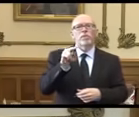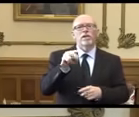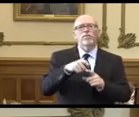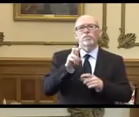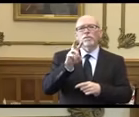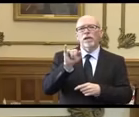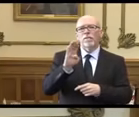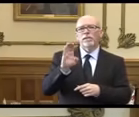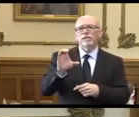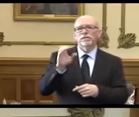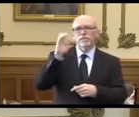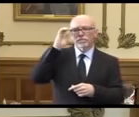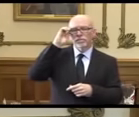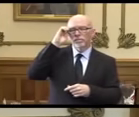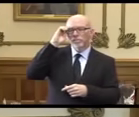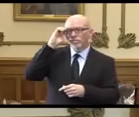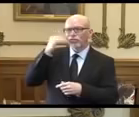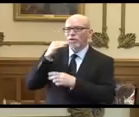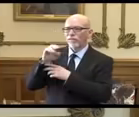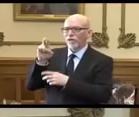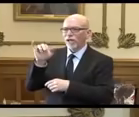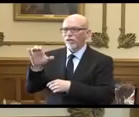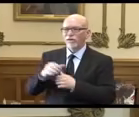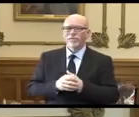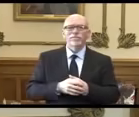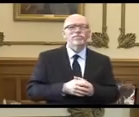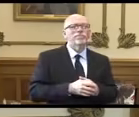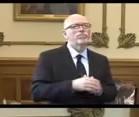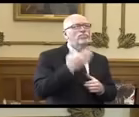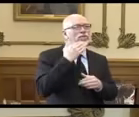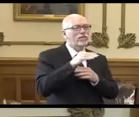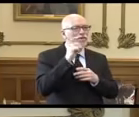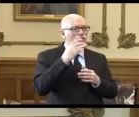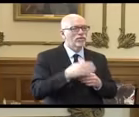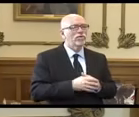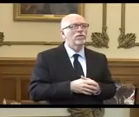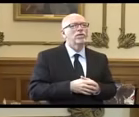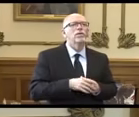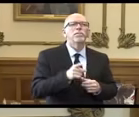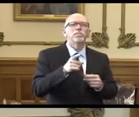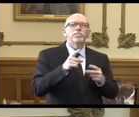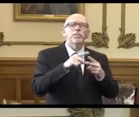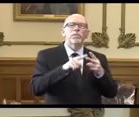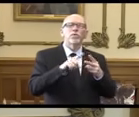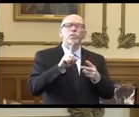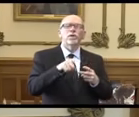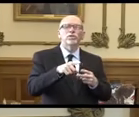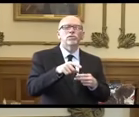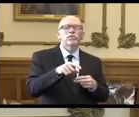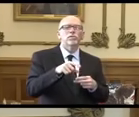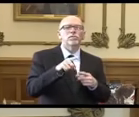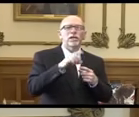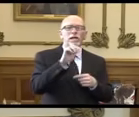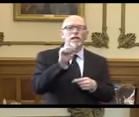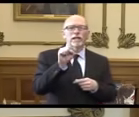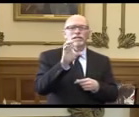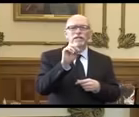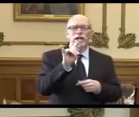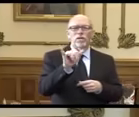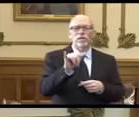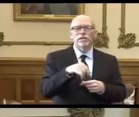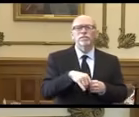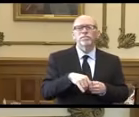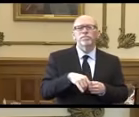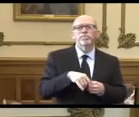WIBC. Good afternoon, Eric. Afternoon, Governor. Couple of questions about Cass County.